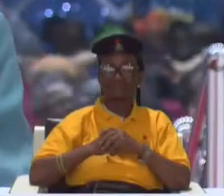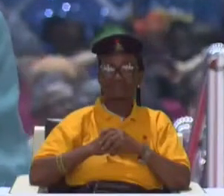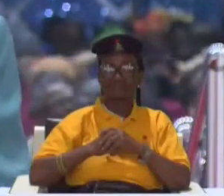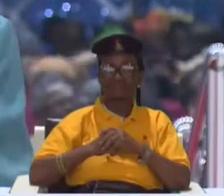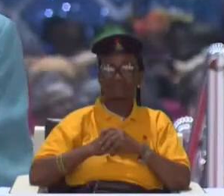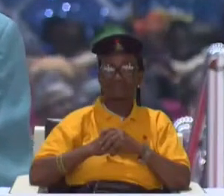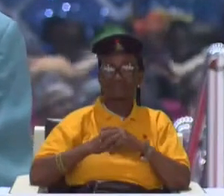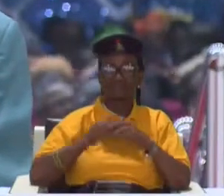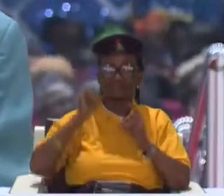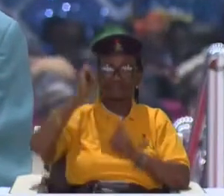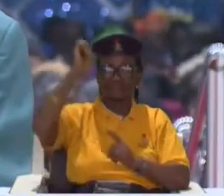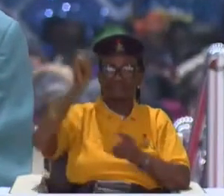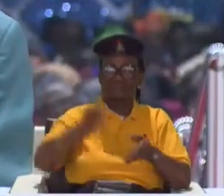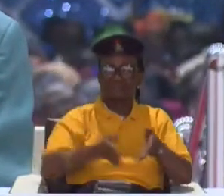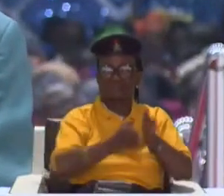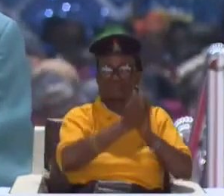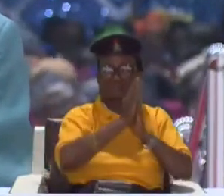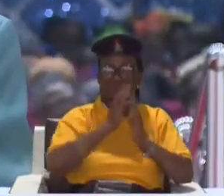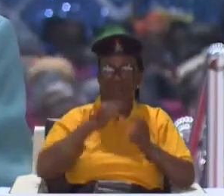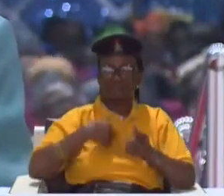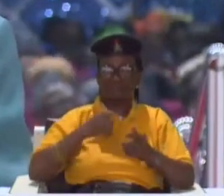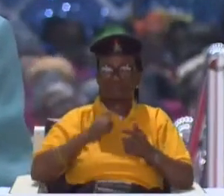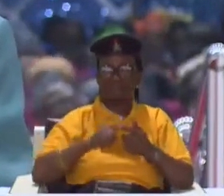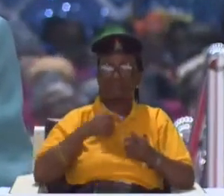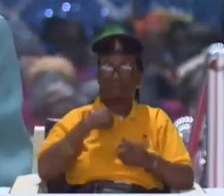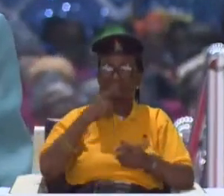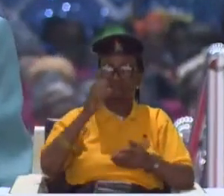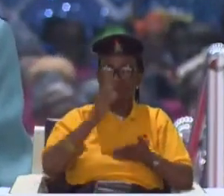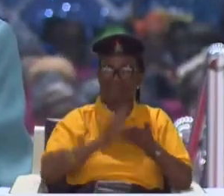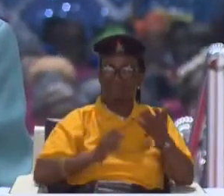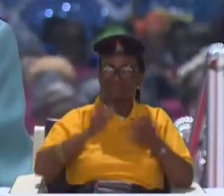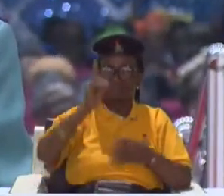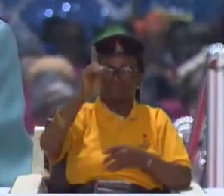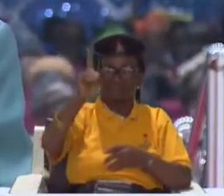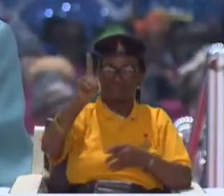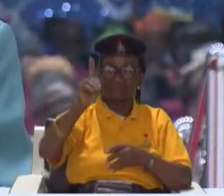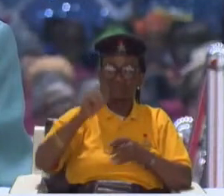He asked me to tell someone. He